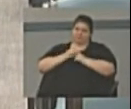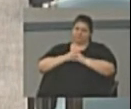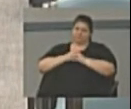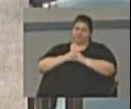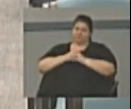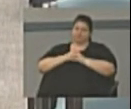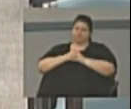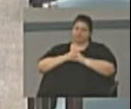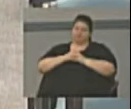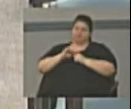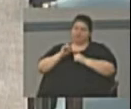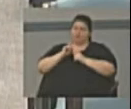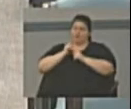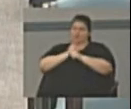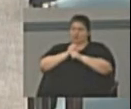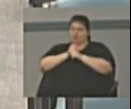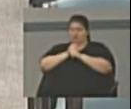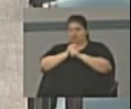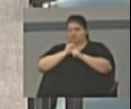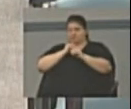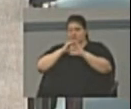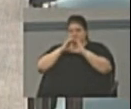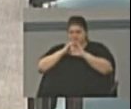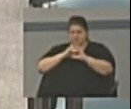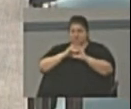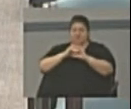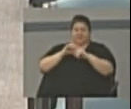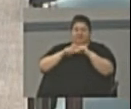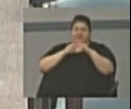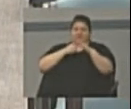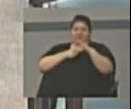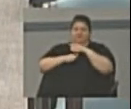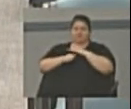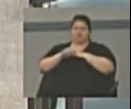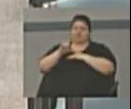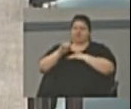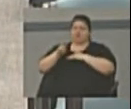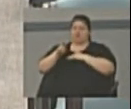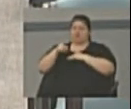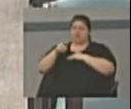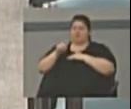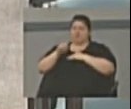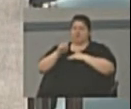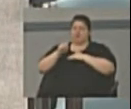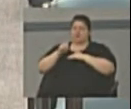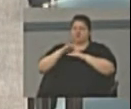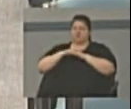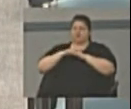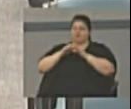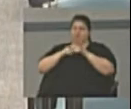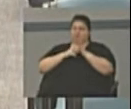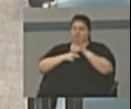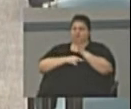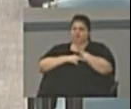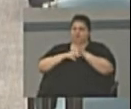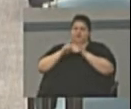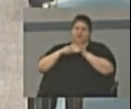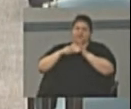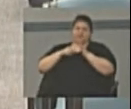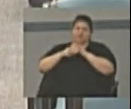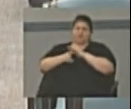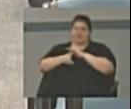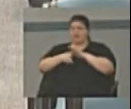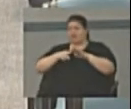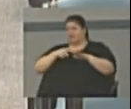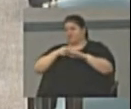tractor trailers come down the Main Street. They can't get underneath the low pass on the bridge, and they either have to back up into